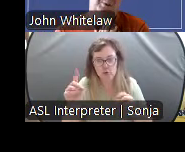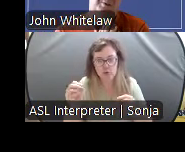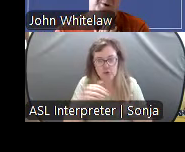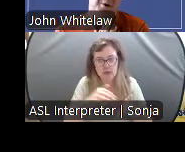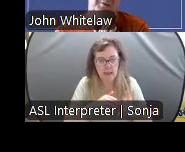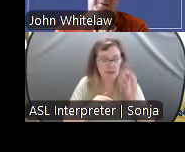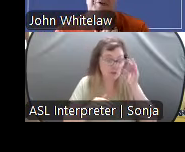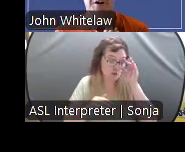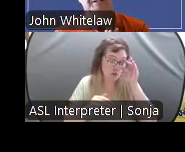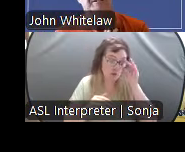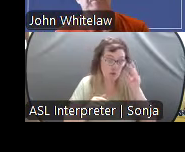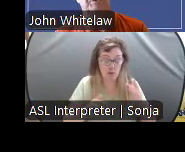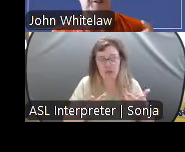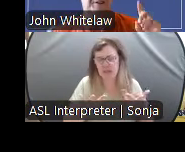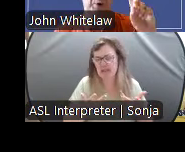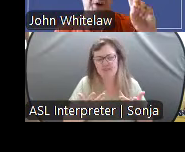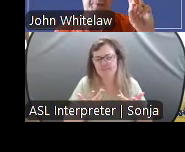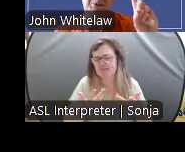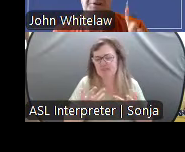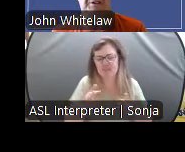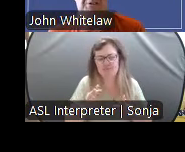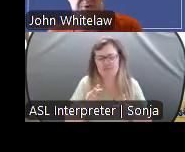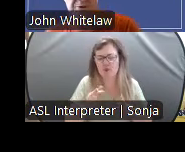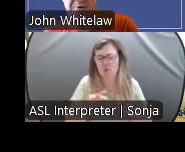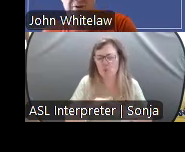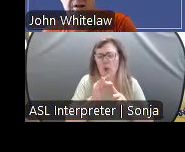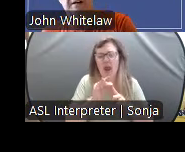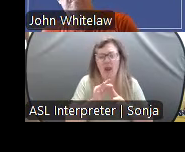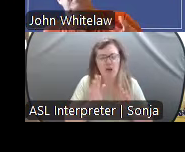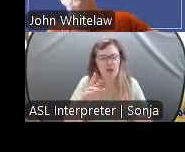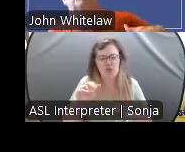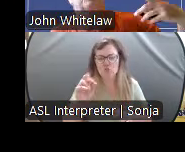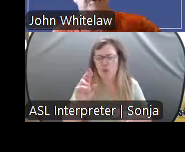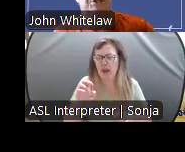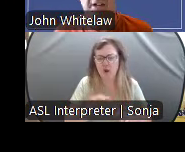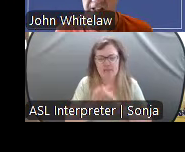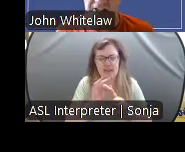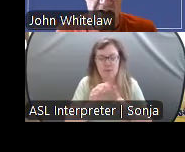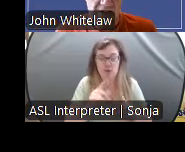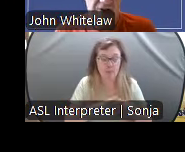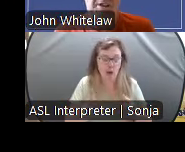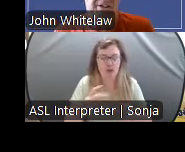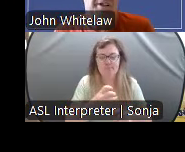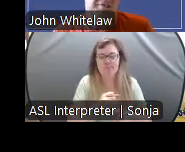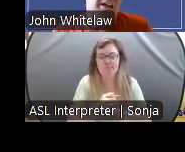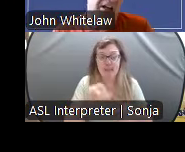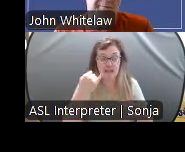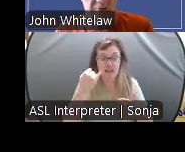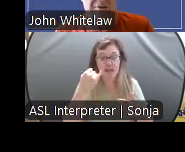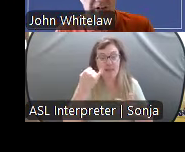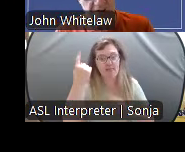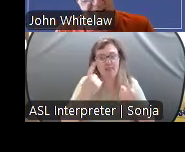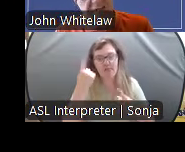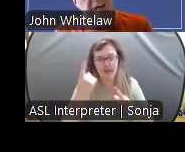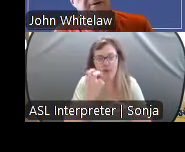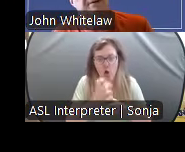who do do-overs, with rare exceptions, but there is one opportunity to do a do-over. But the short version is you need to think really hard before